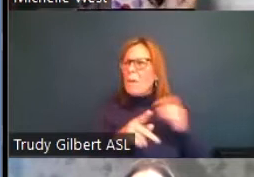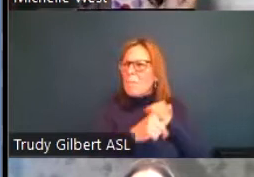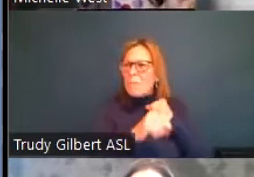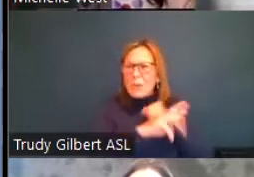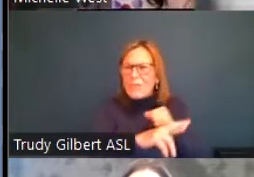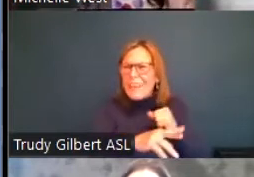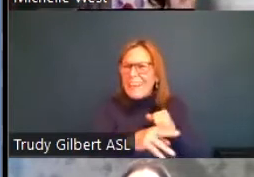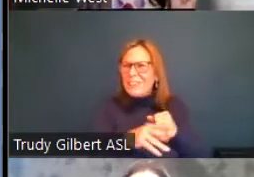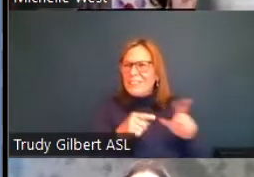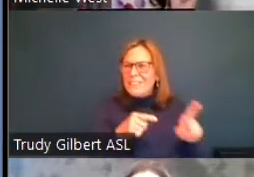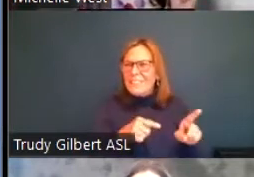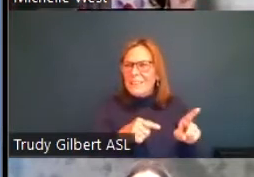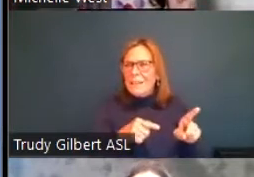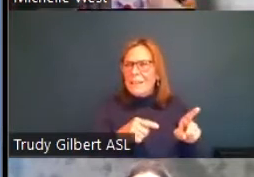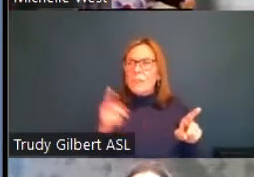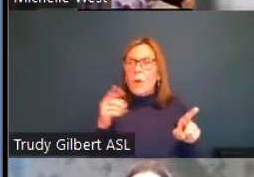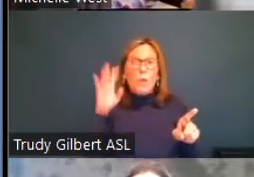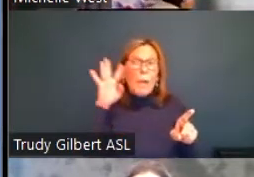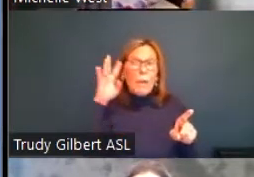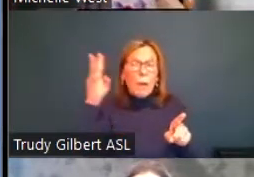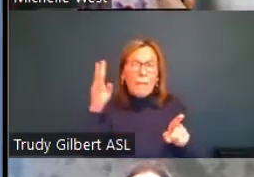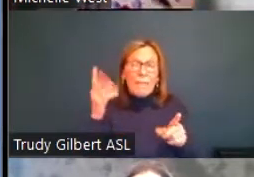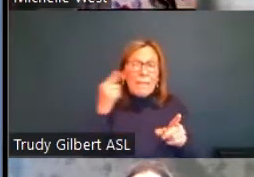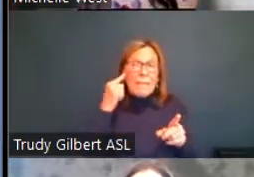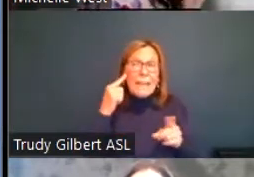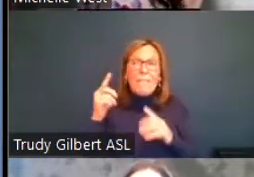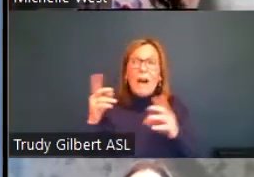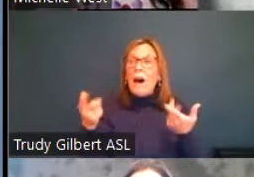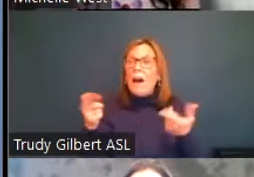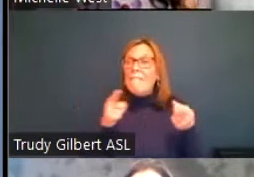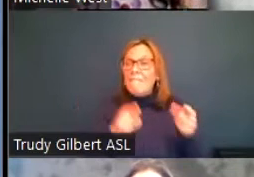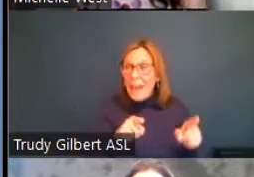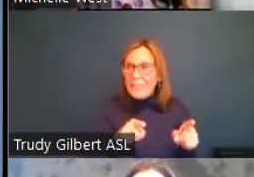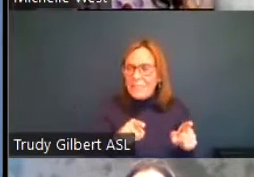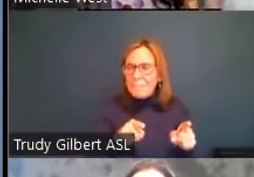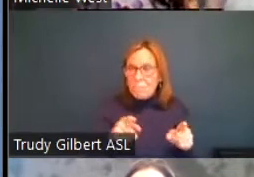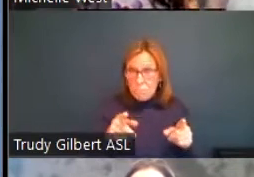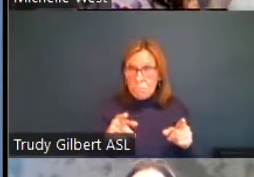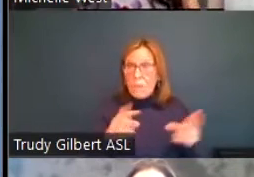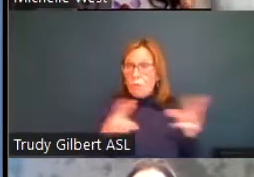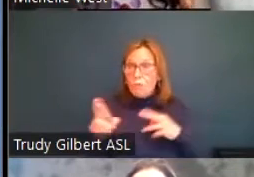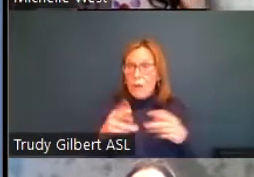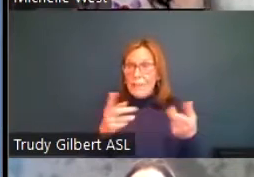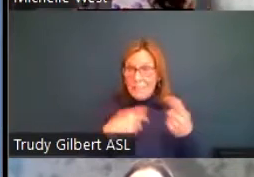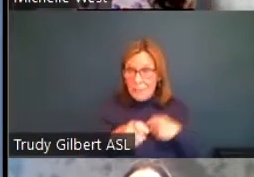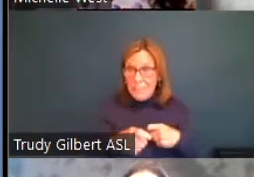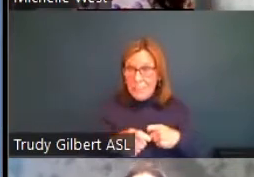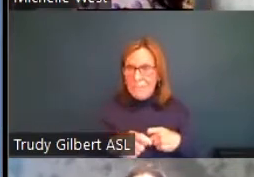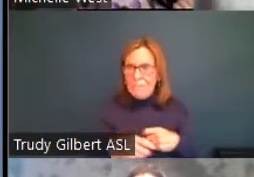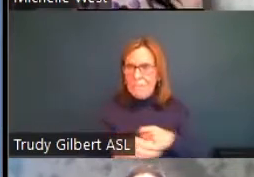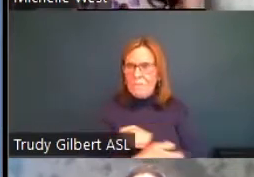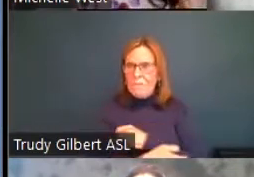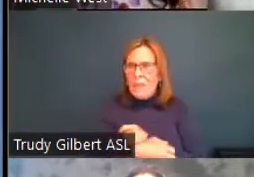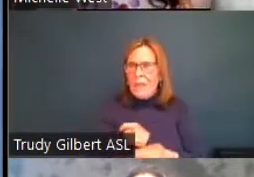what? We need an event. I think we're going to, like our center, we brought parents in with their